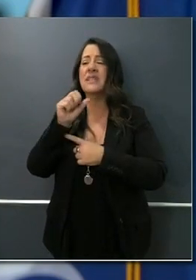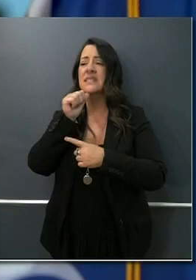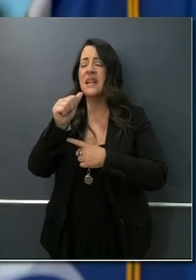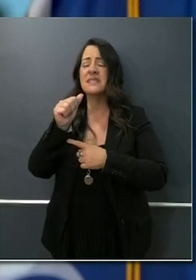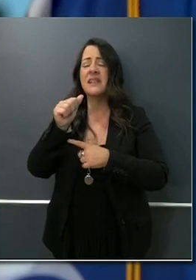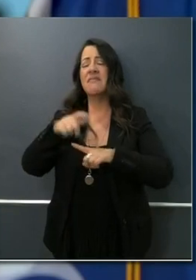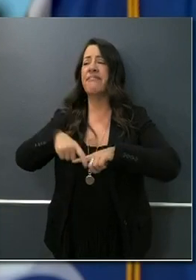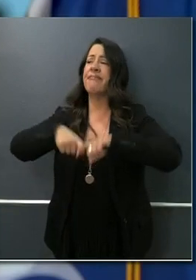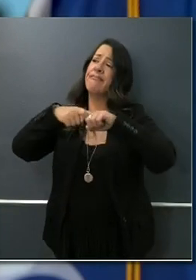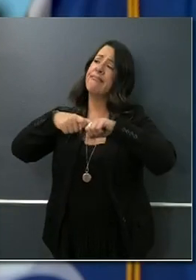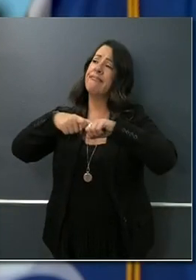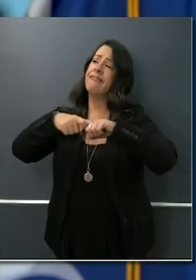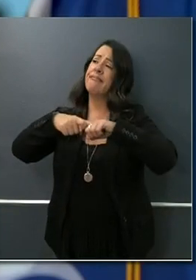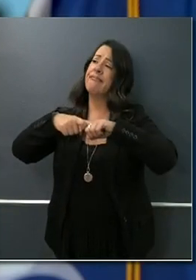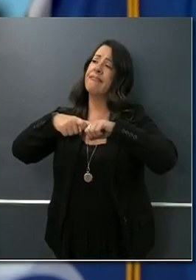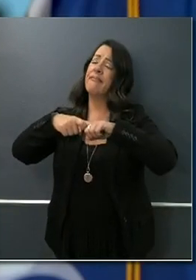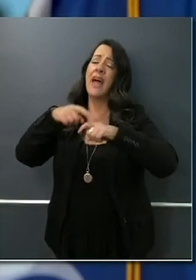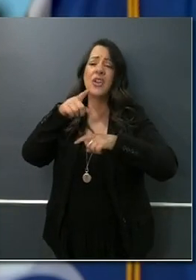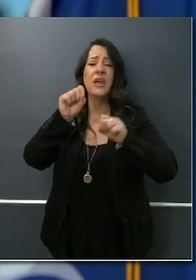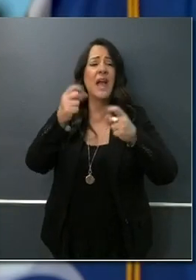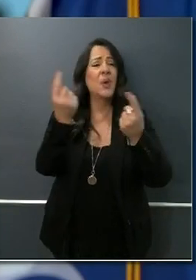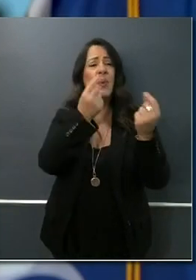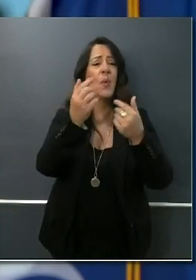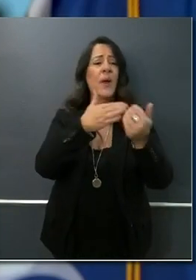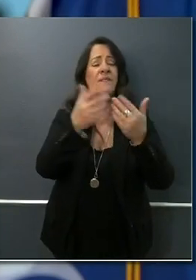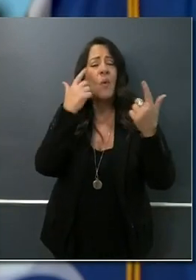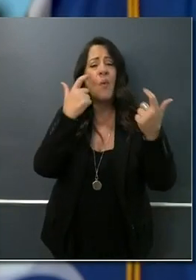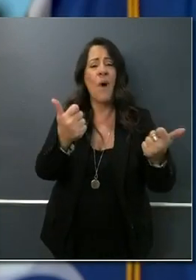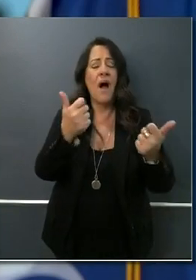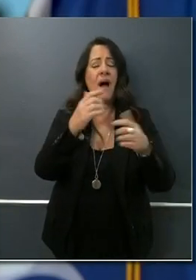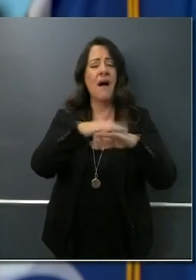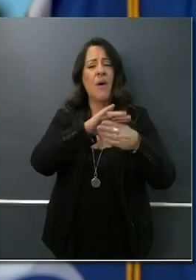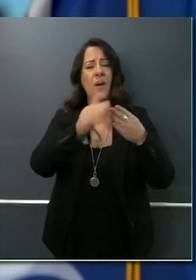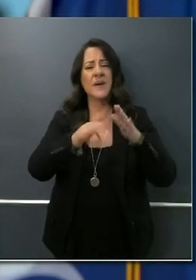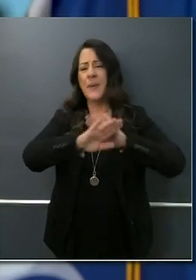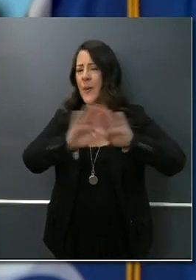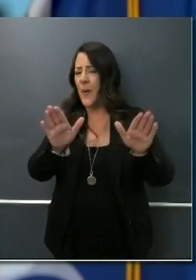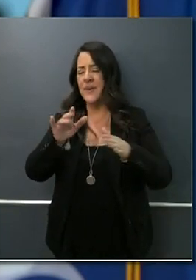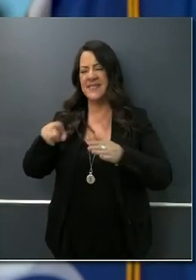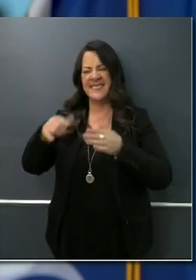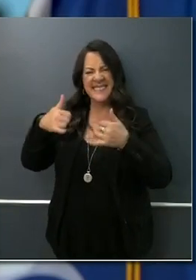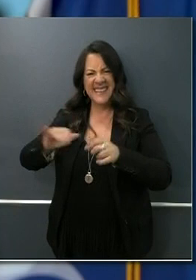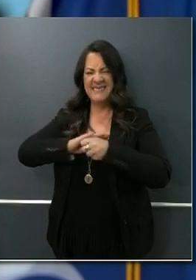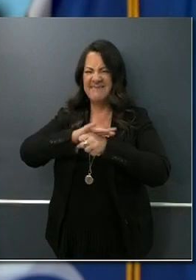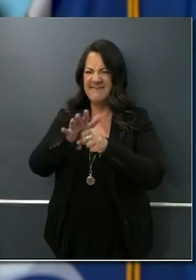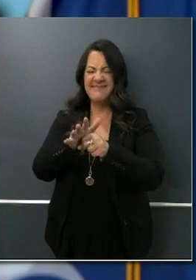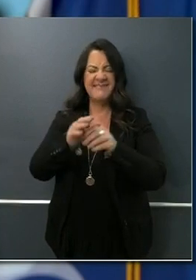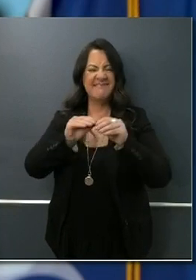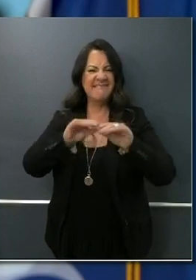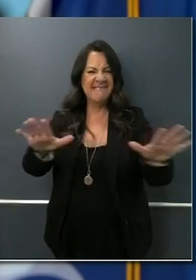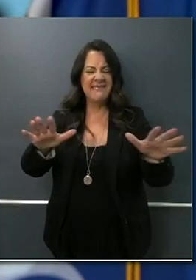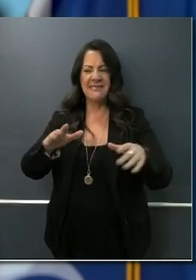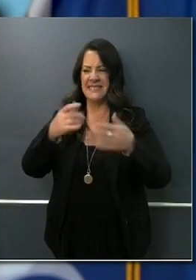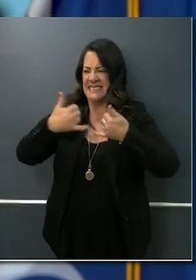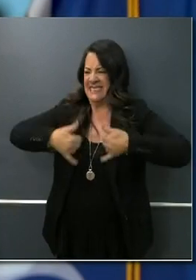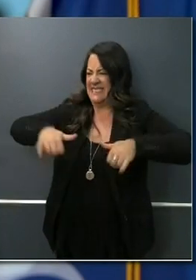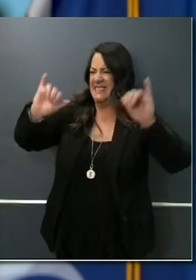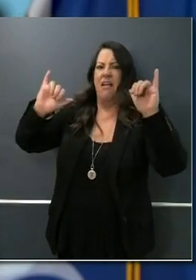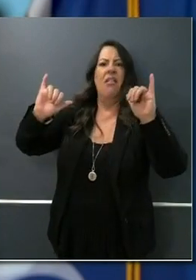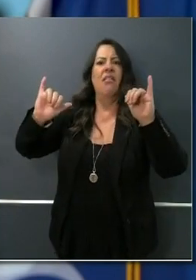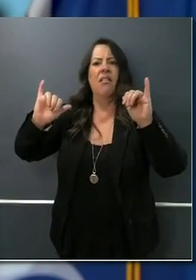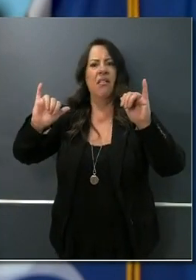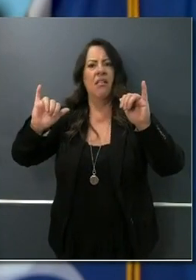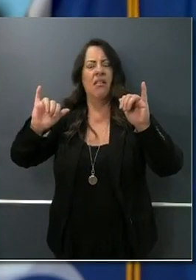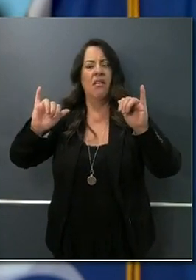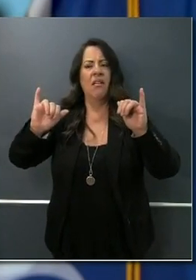take any time off. It is ubiquitous, it is invisible, and it remains deadly. Ask the 45